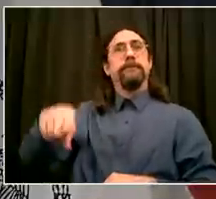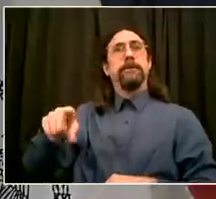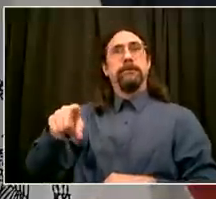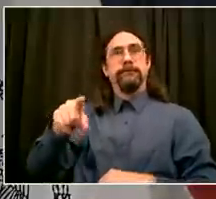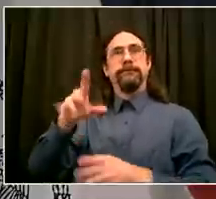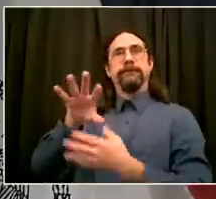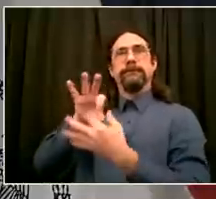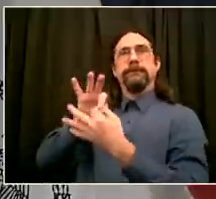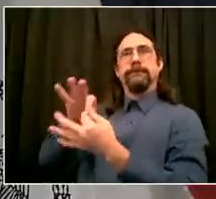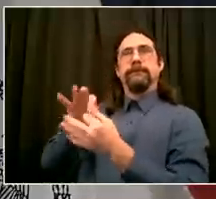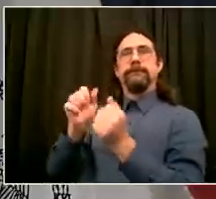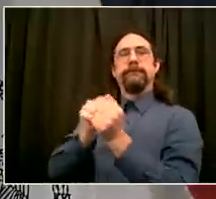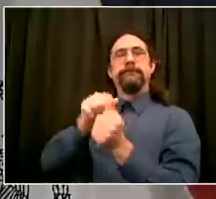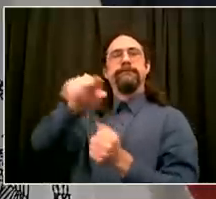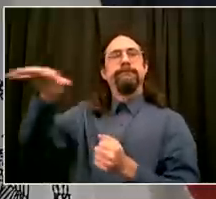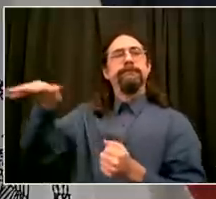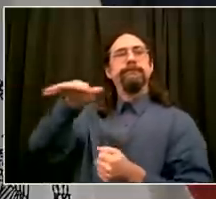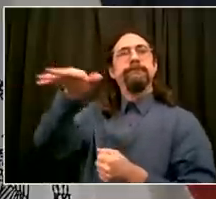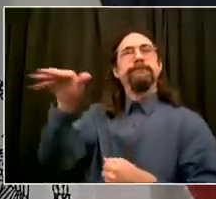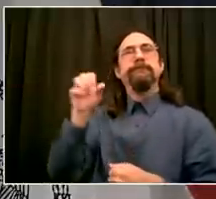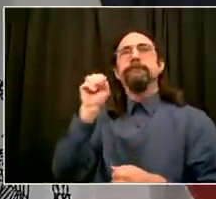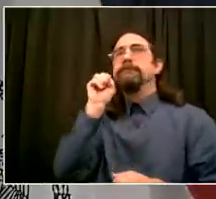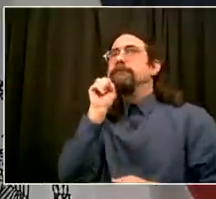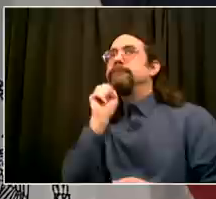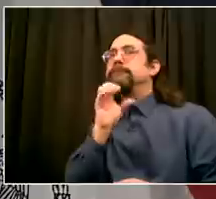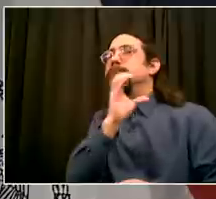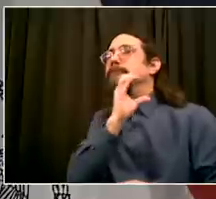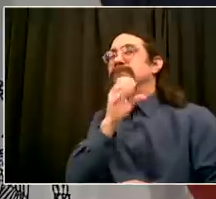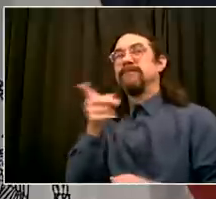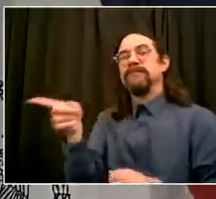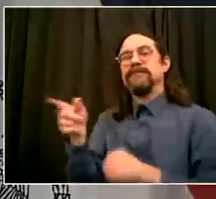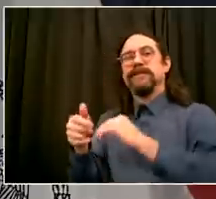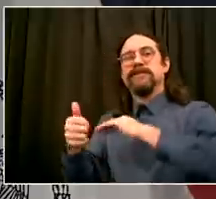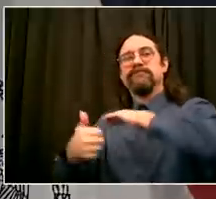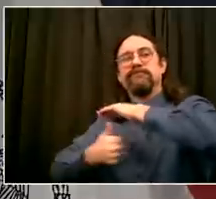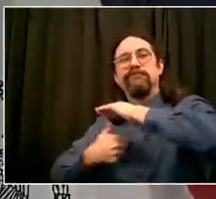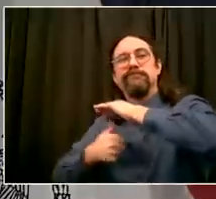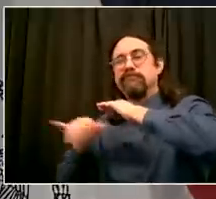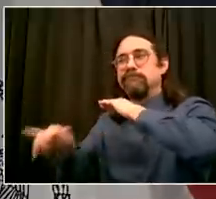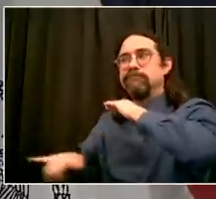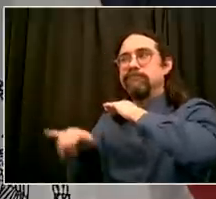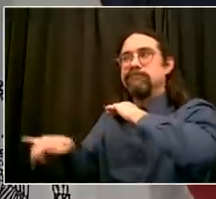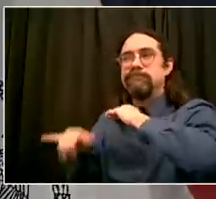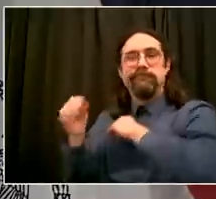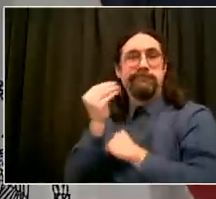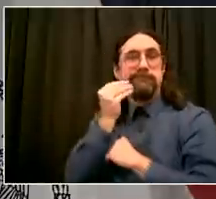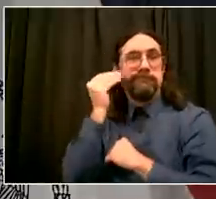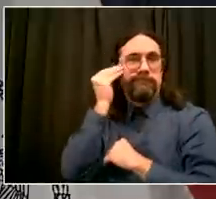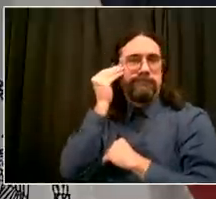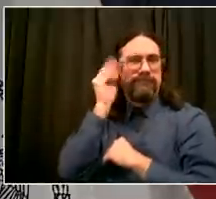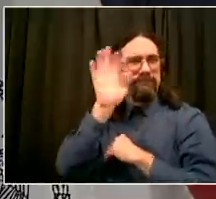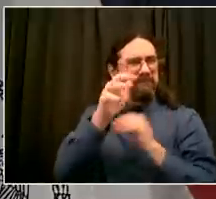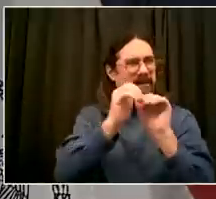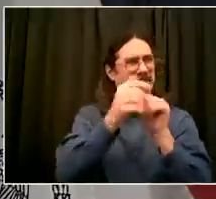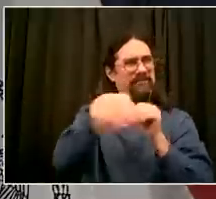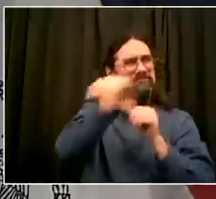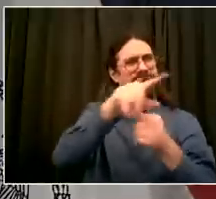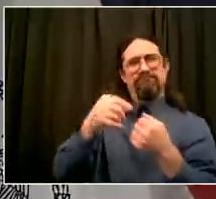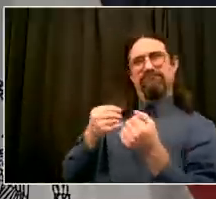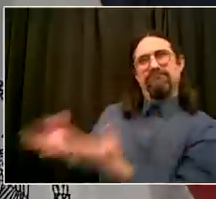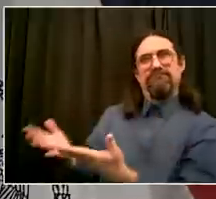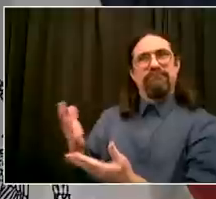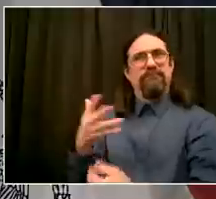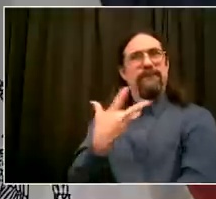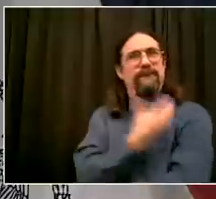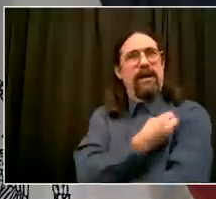we're really concerned, and this is going to take some real work to get this right, because right now, obviously, what